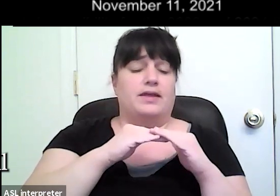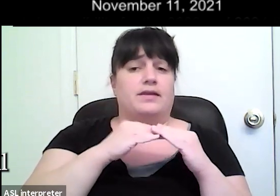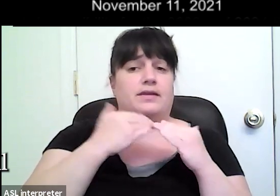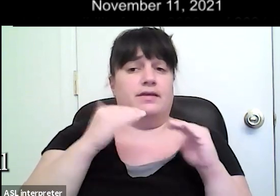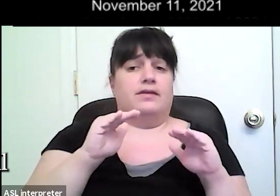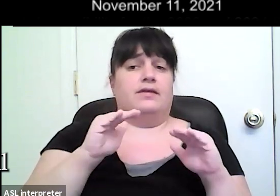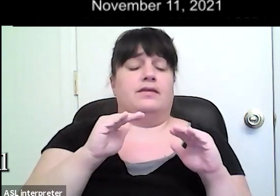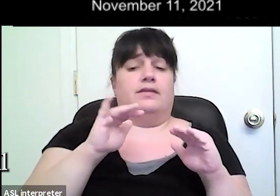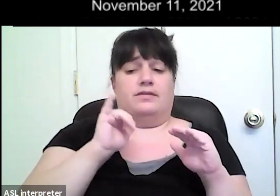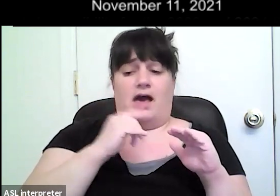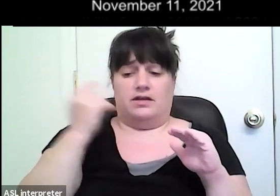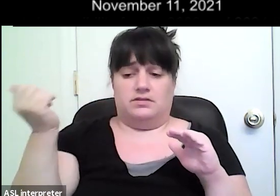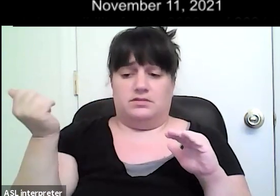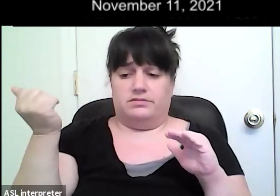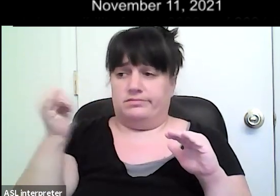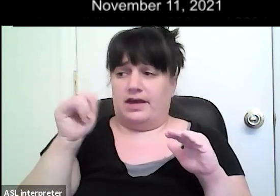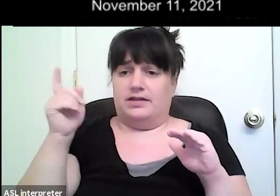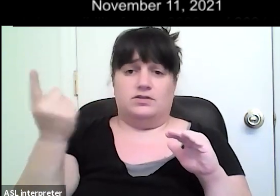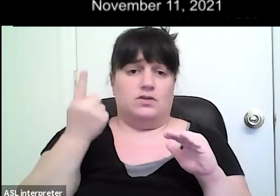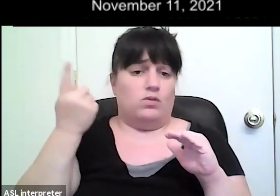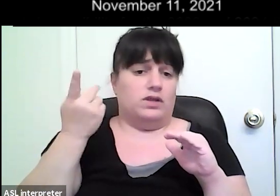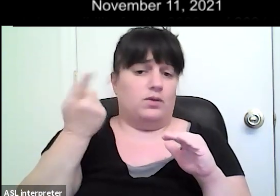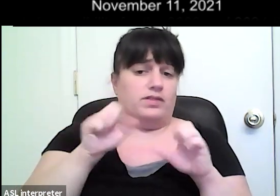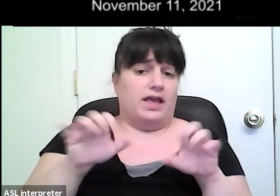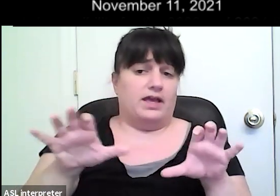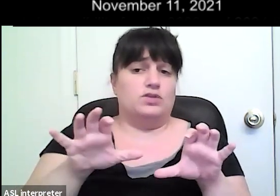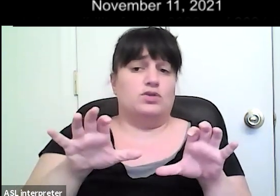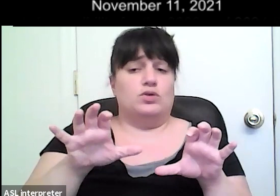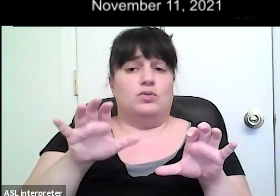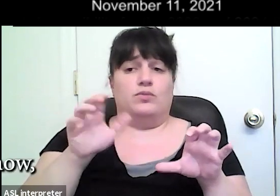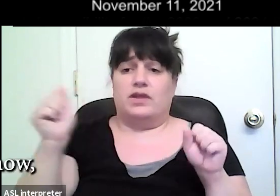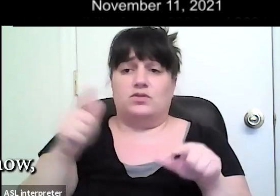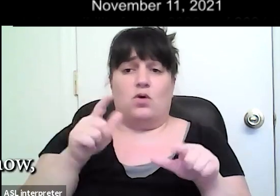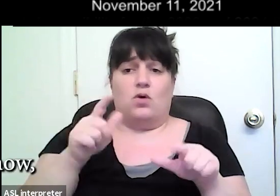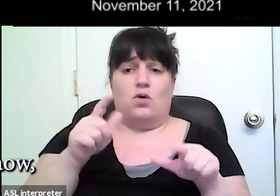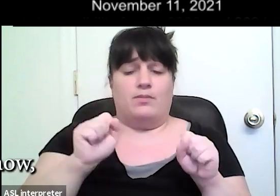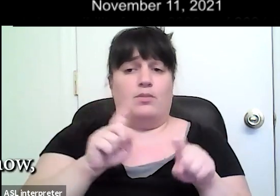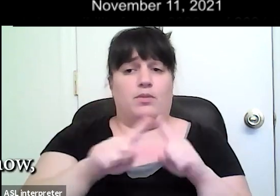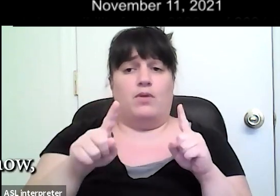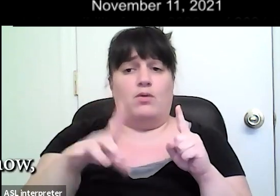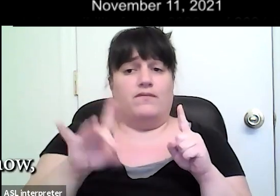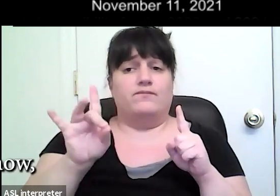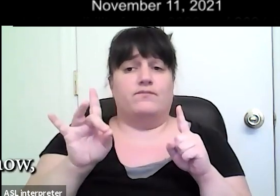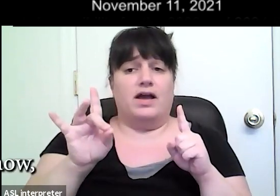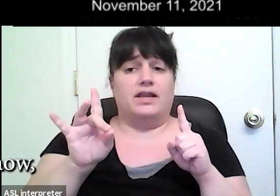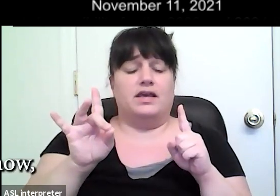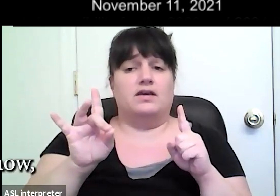limitation place, like this is all they can do and that's all they're capable of. But what we're finding is that,